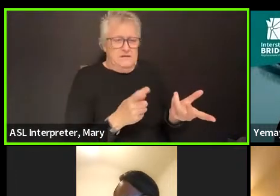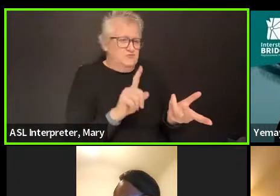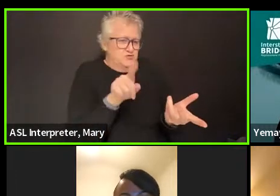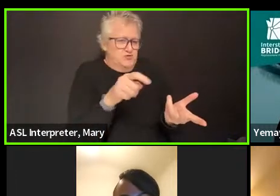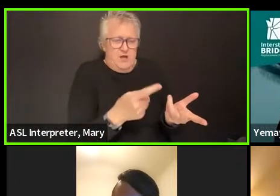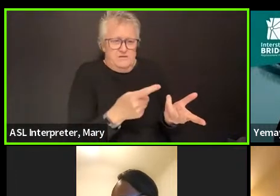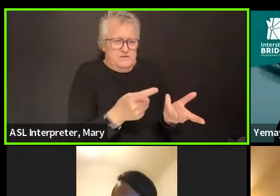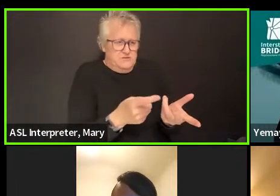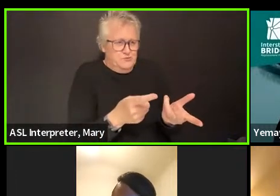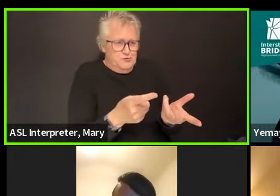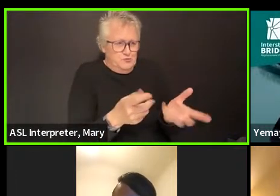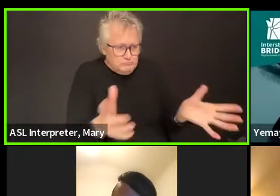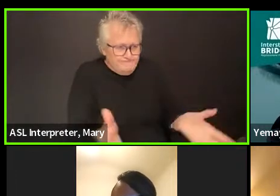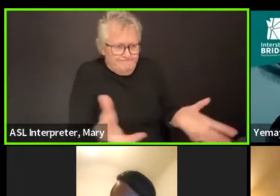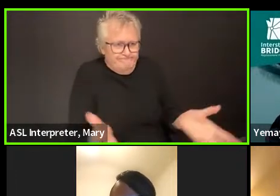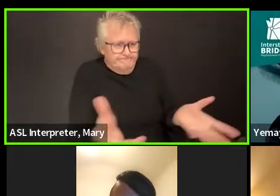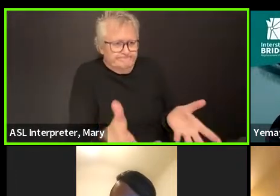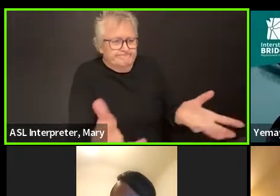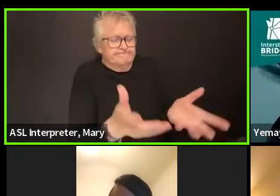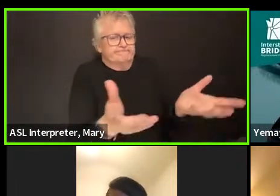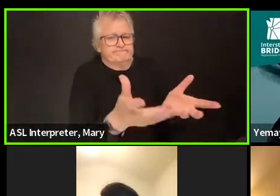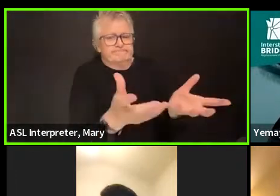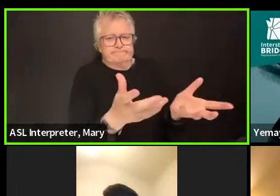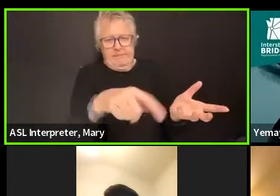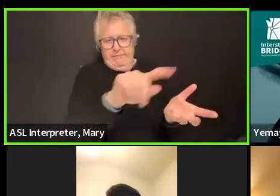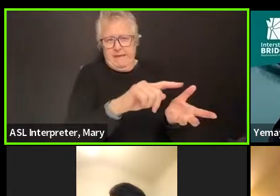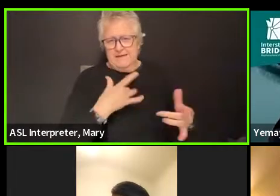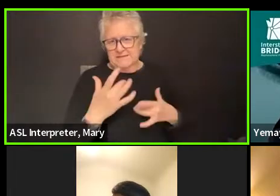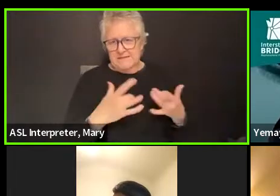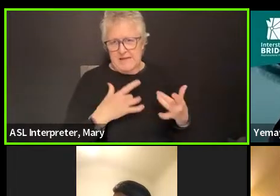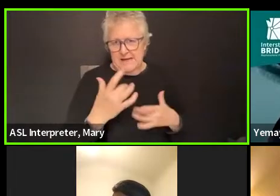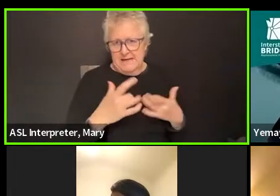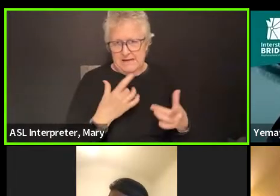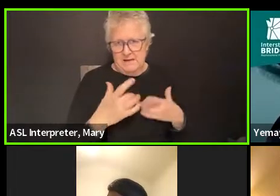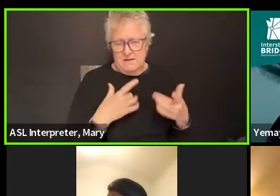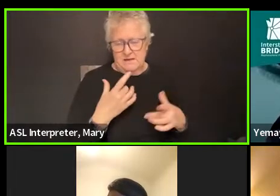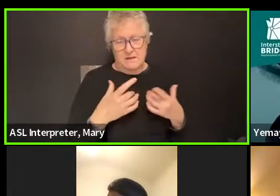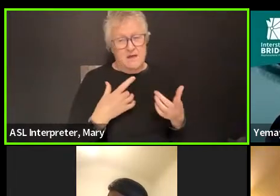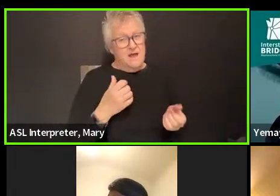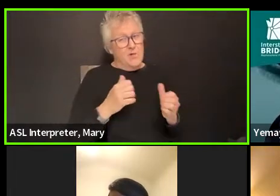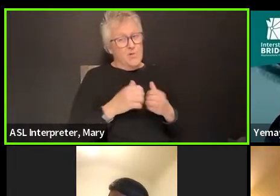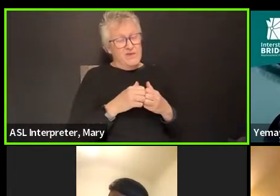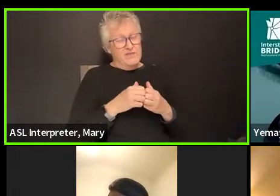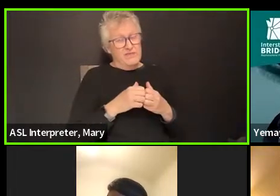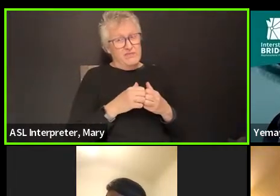age, looking at the length of this program, they may be a bit